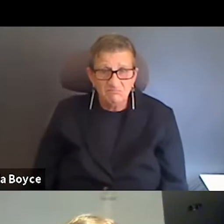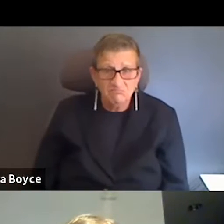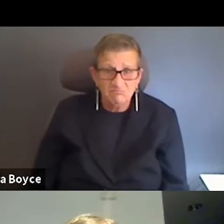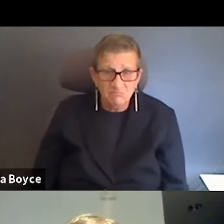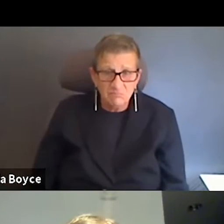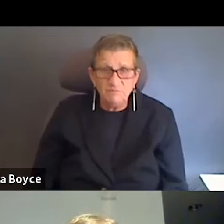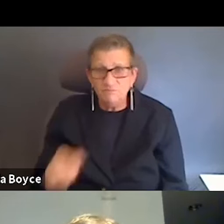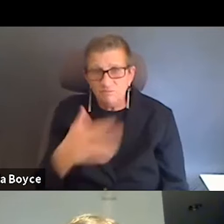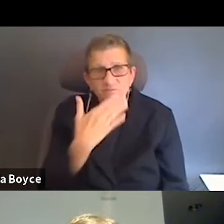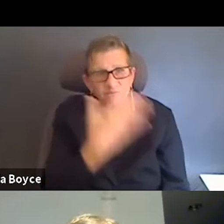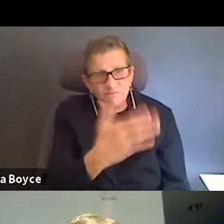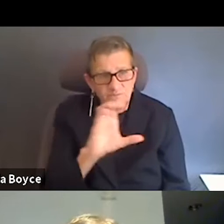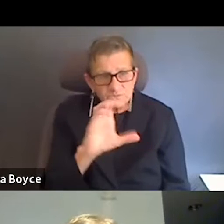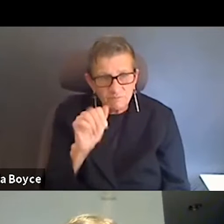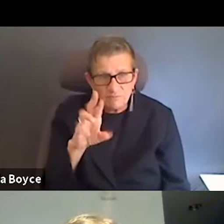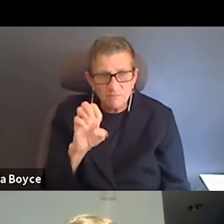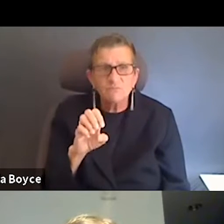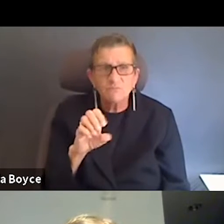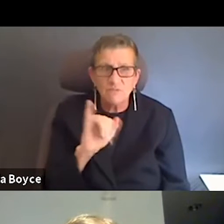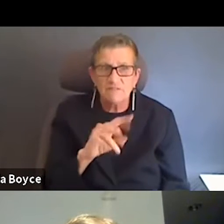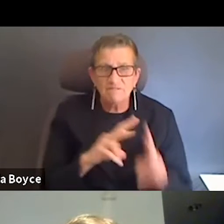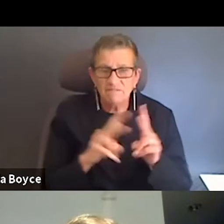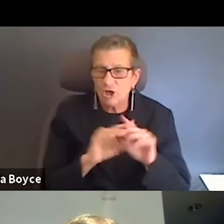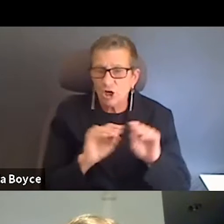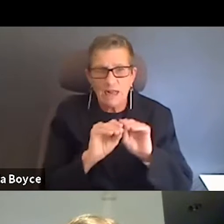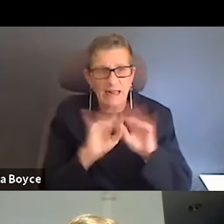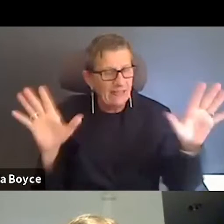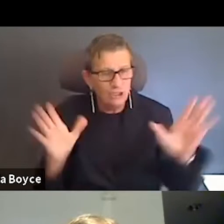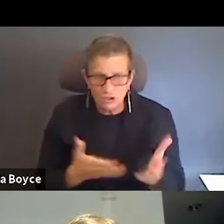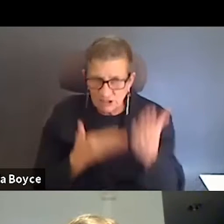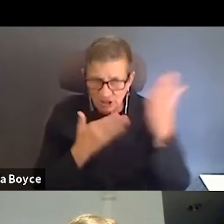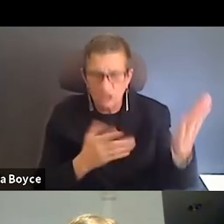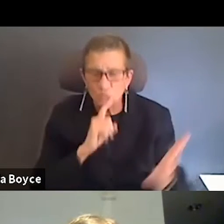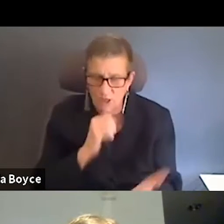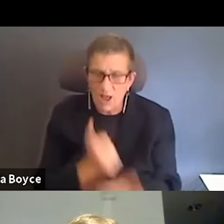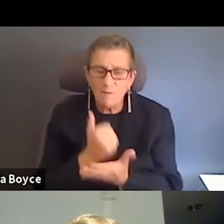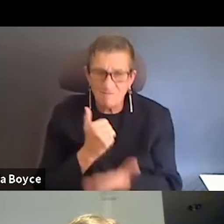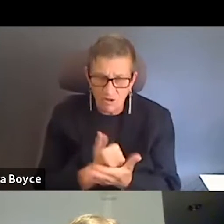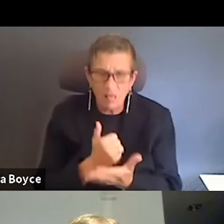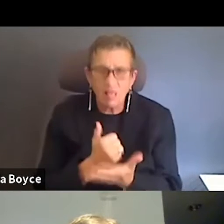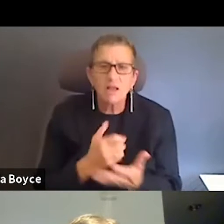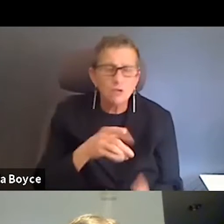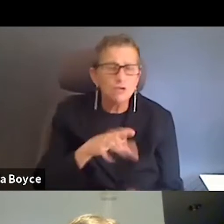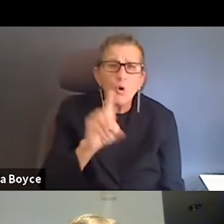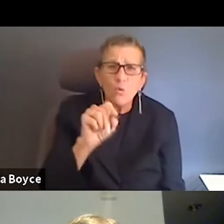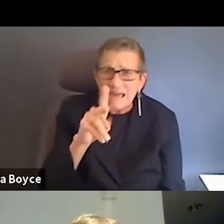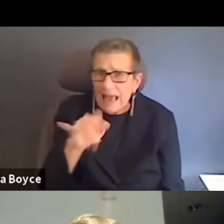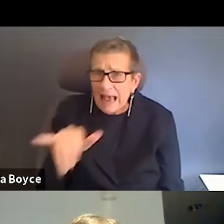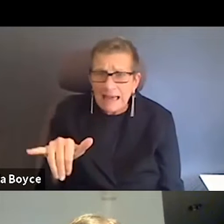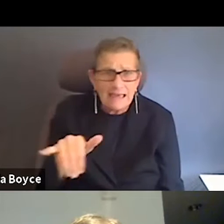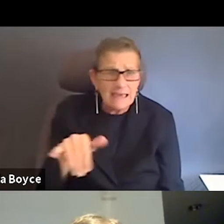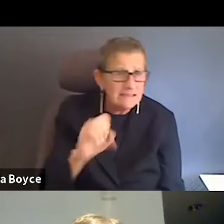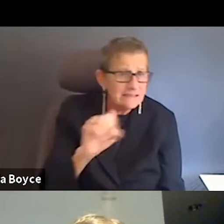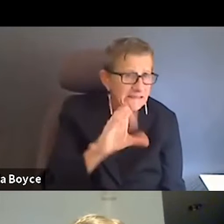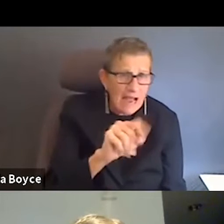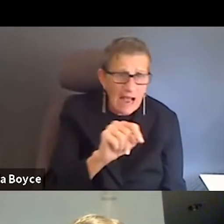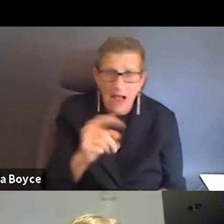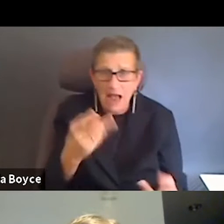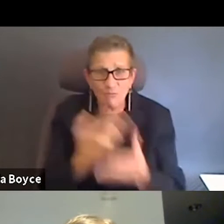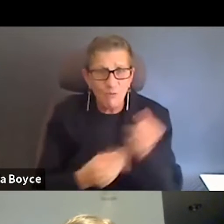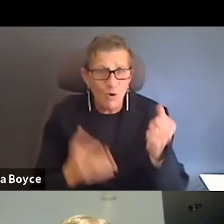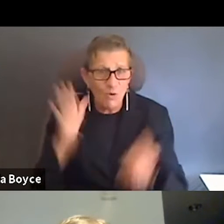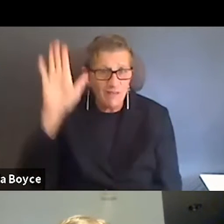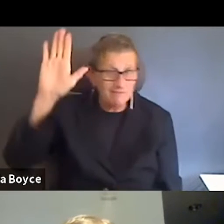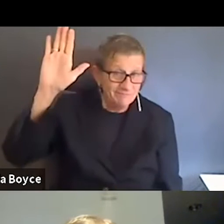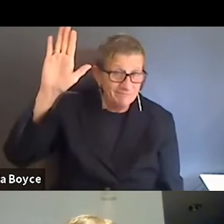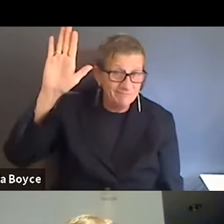Yeah, thank you, Claire. Those concrete suggestions, I think, are so helpful. So Danny, yeah, I think Danny and Scott both have their hands up.